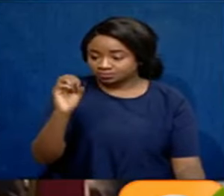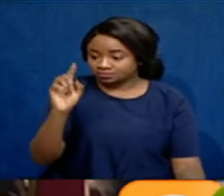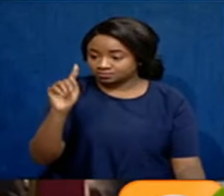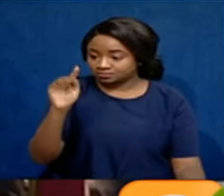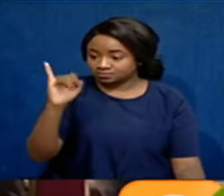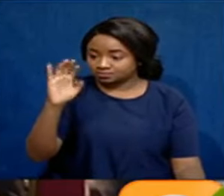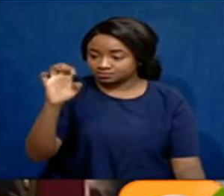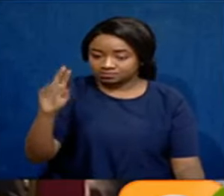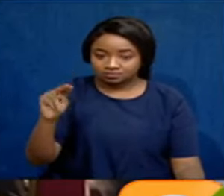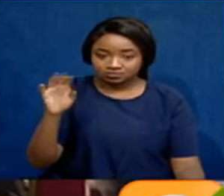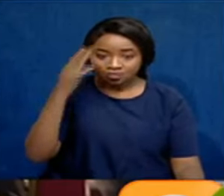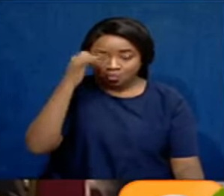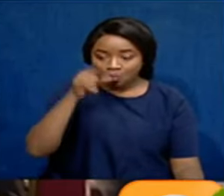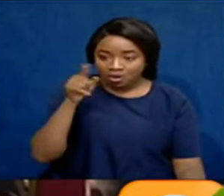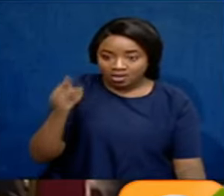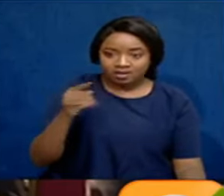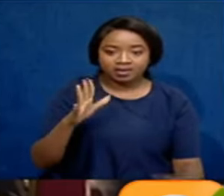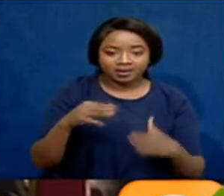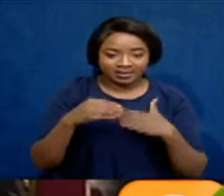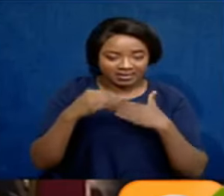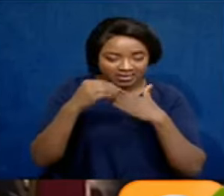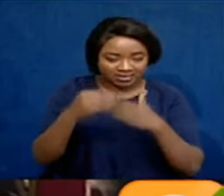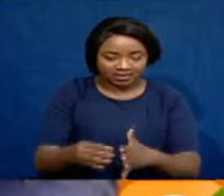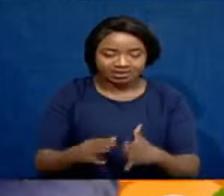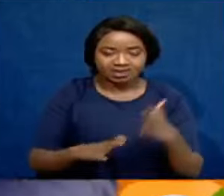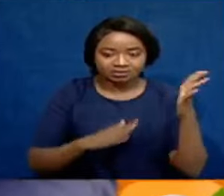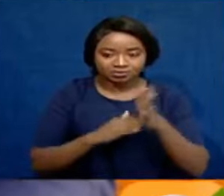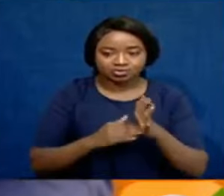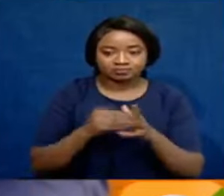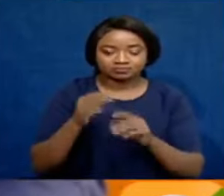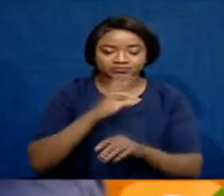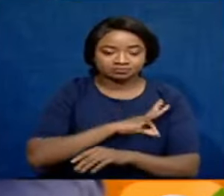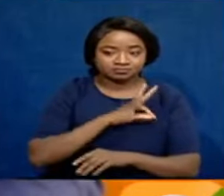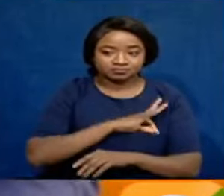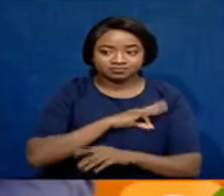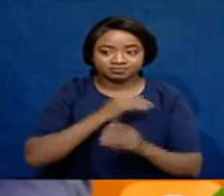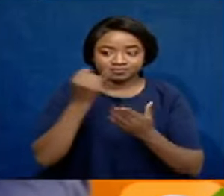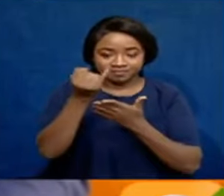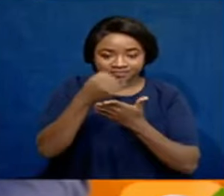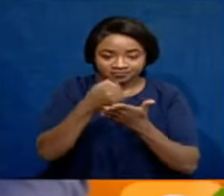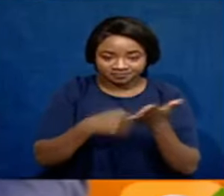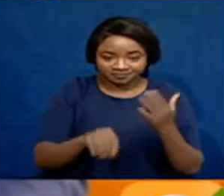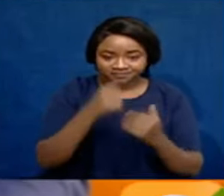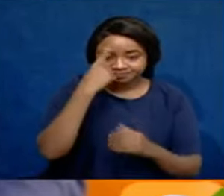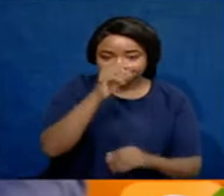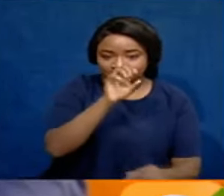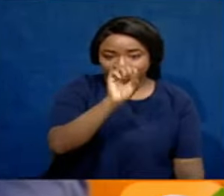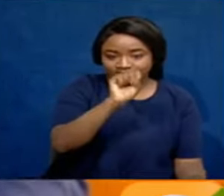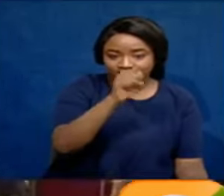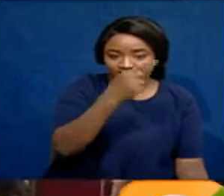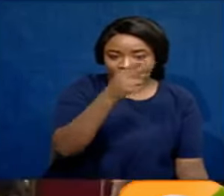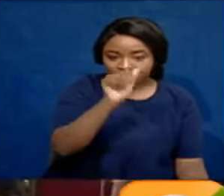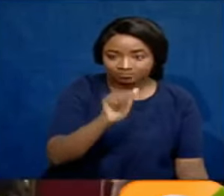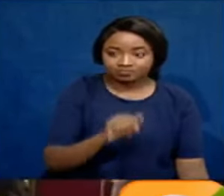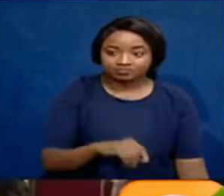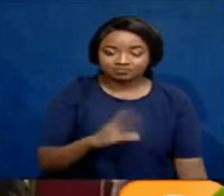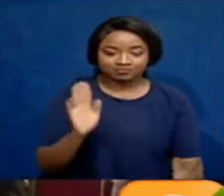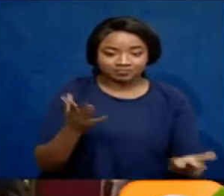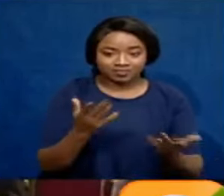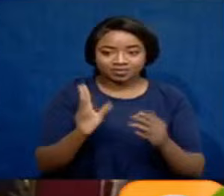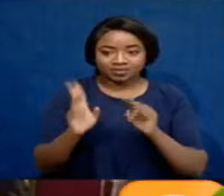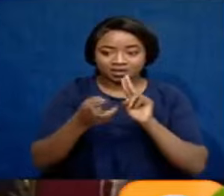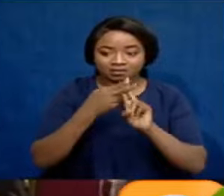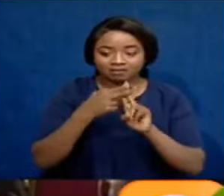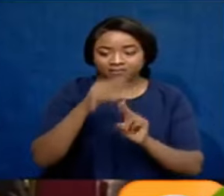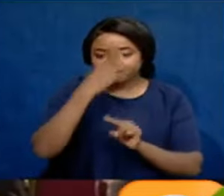of benefits design and actuarial services, SHA. So the hashtag is Monday Report. My name is Olive Burrows. We're coming to you live